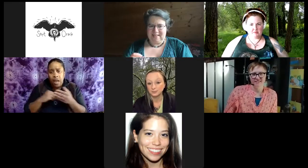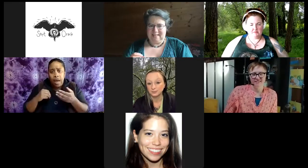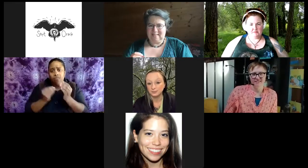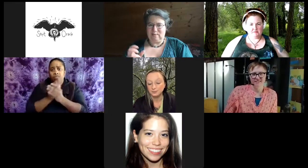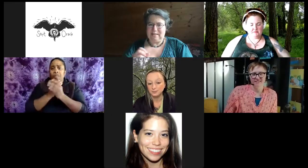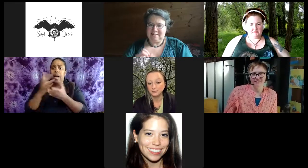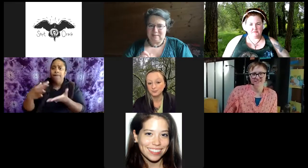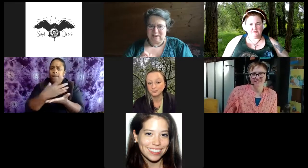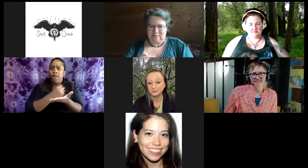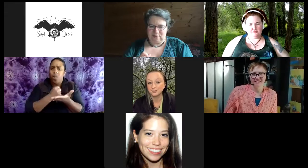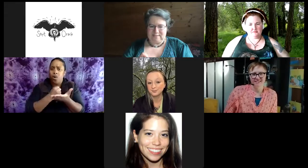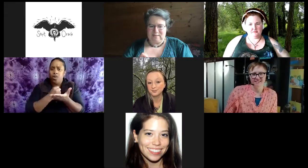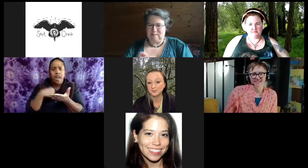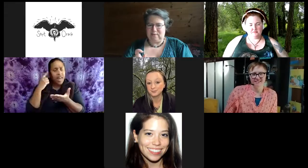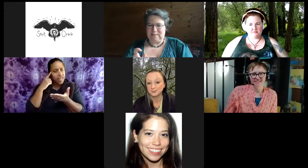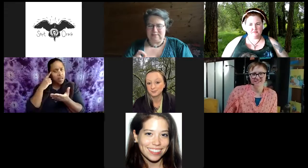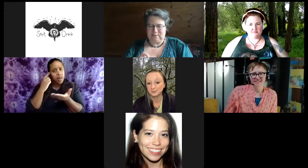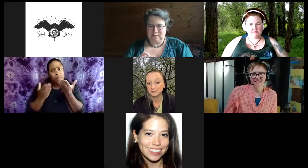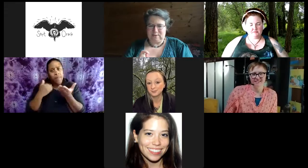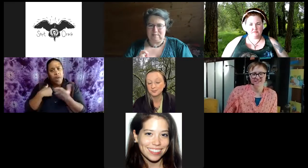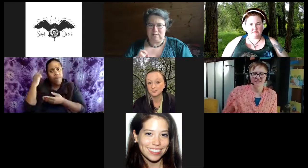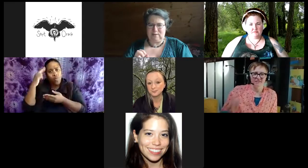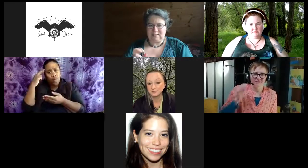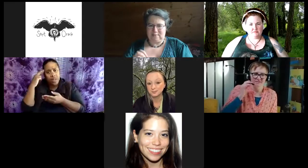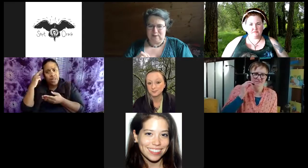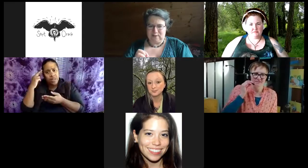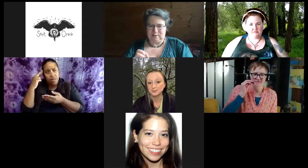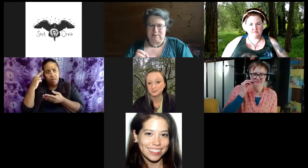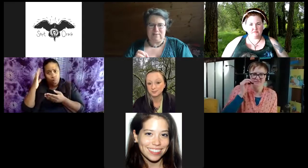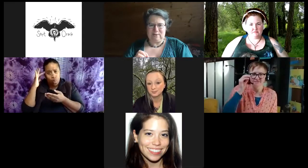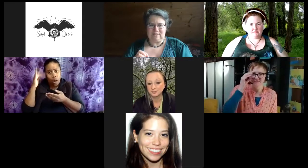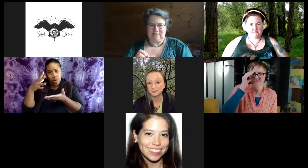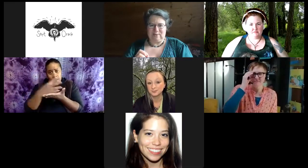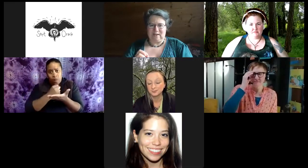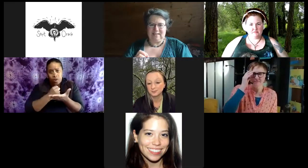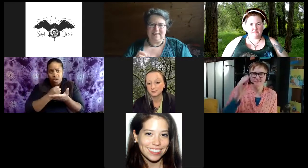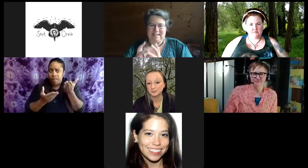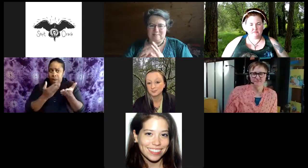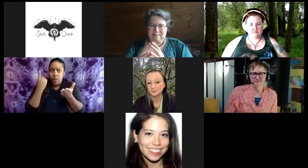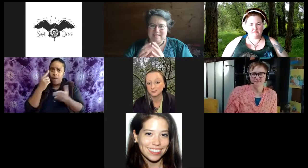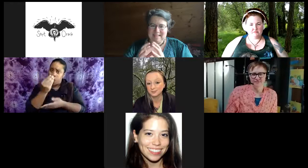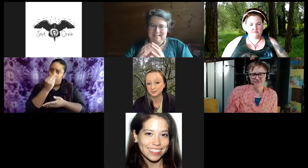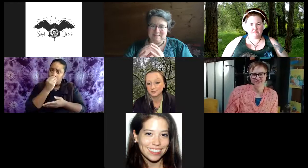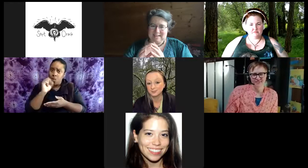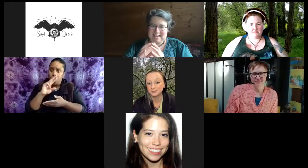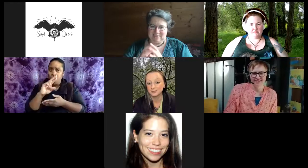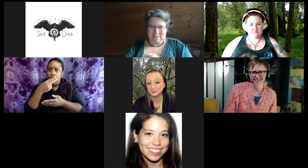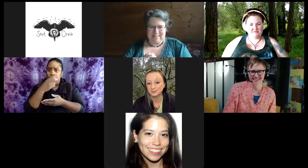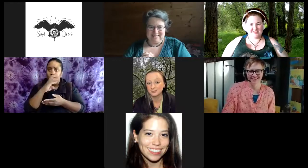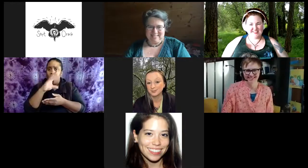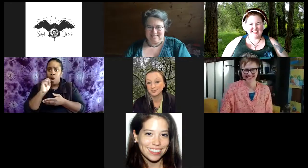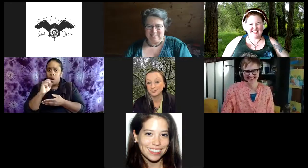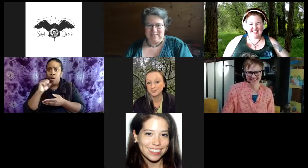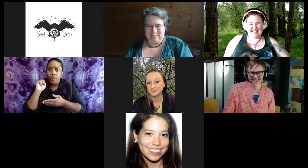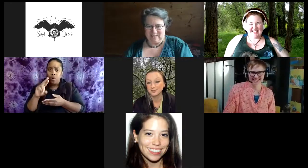be the reasons why you're foraging. You could be foraging for food, or you could be foraging for herbs, or you could be foraging for play that you might have, more